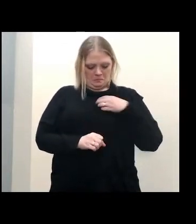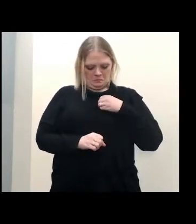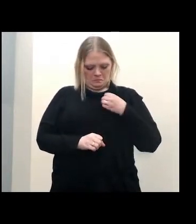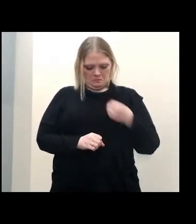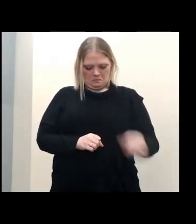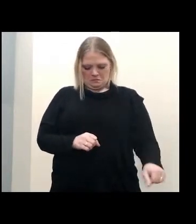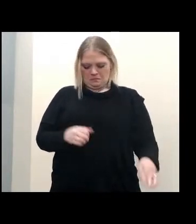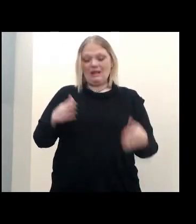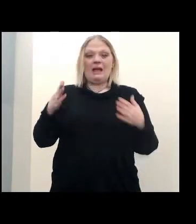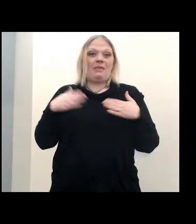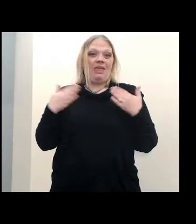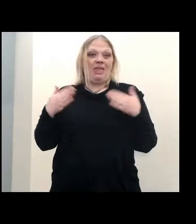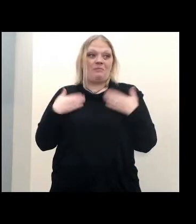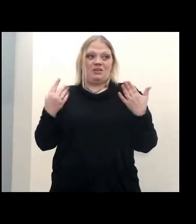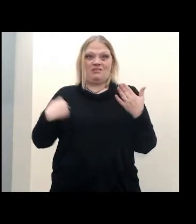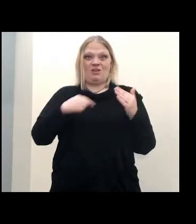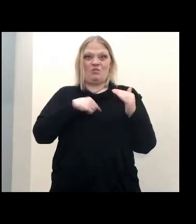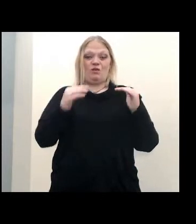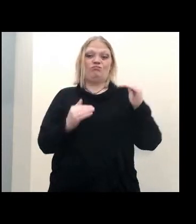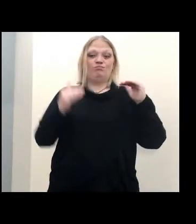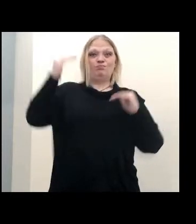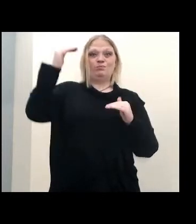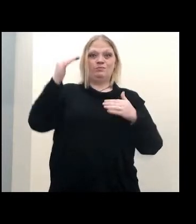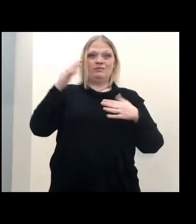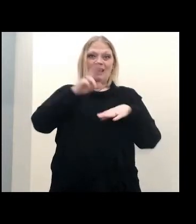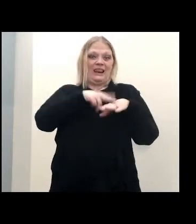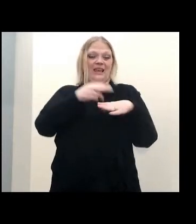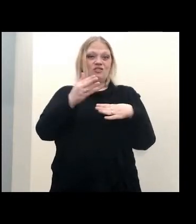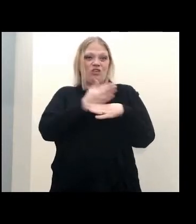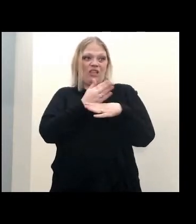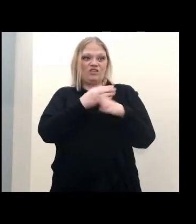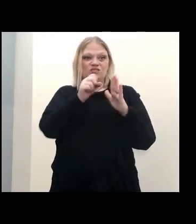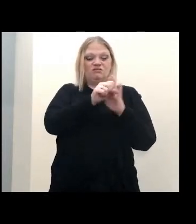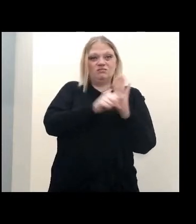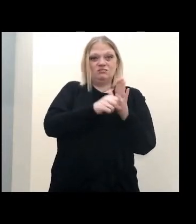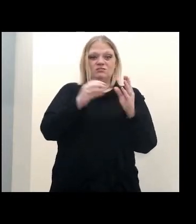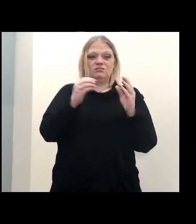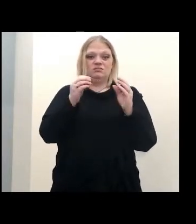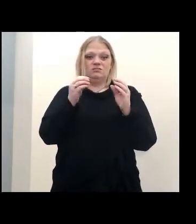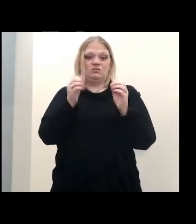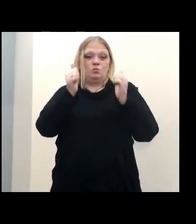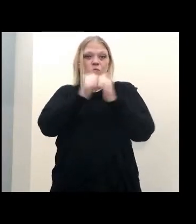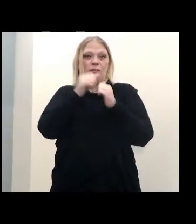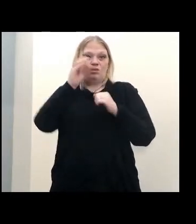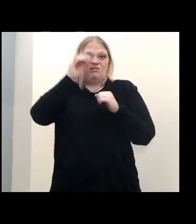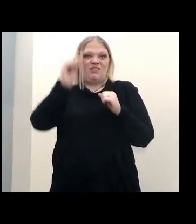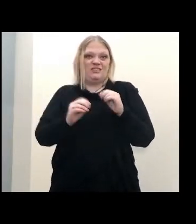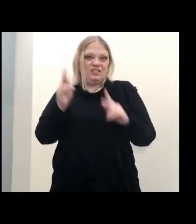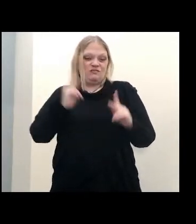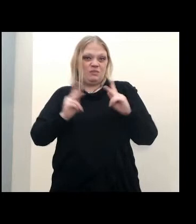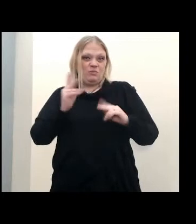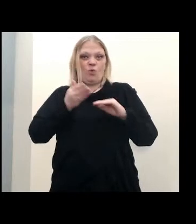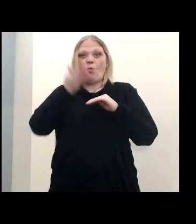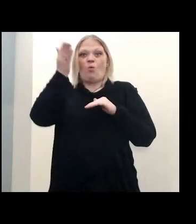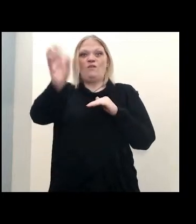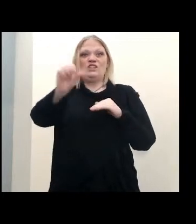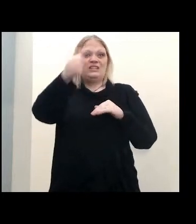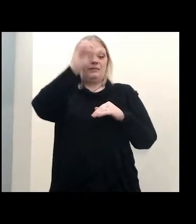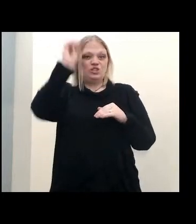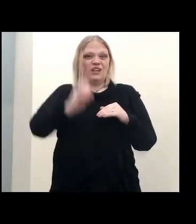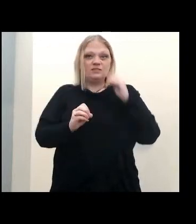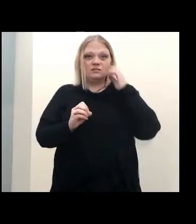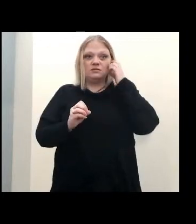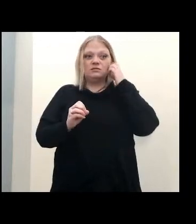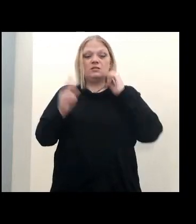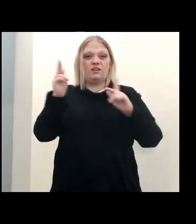happy that we're above the state and national averages with the percentage of individuals in our community who've received doses. We were over 10% for those